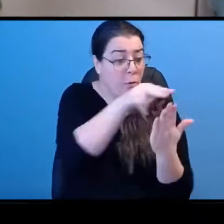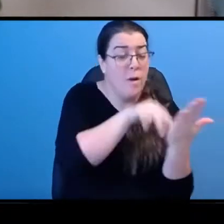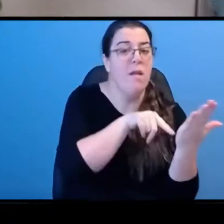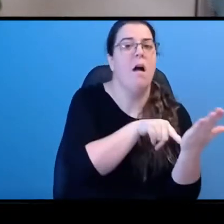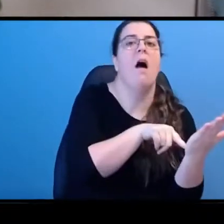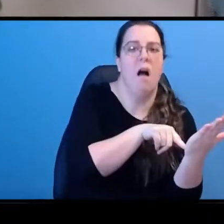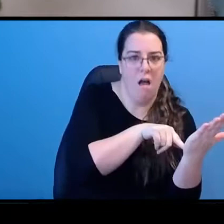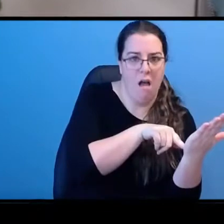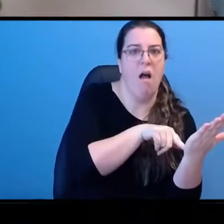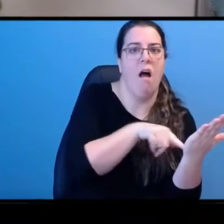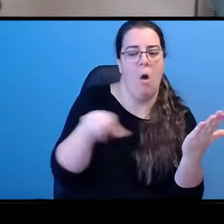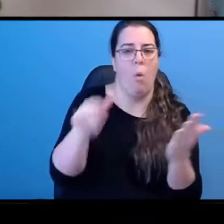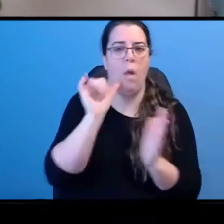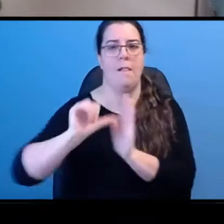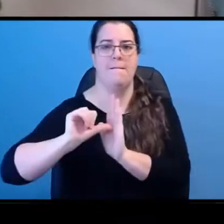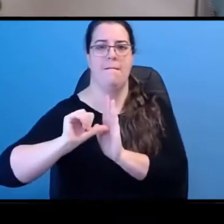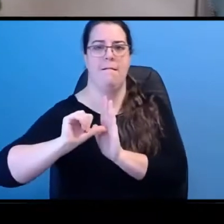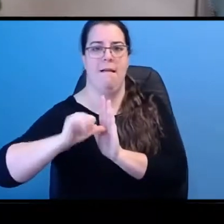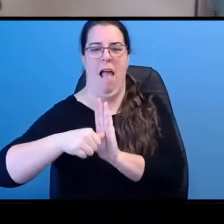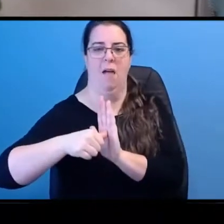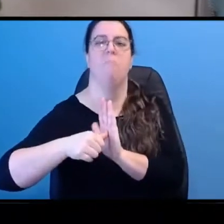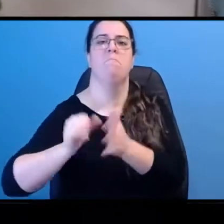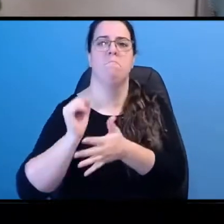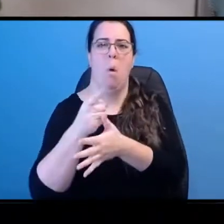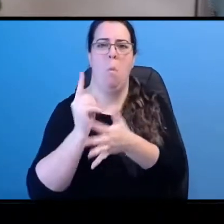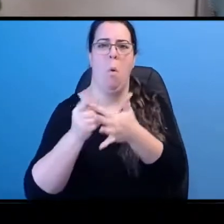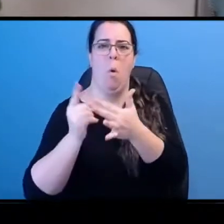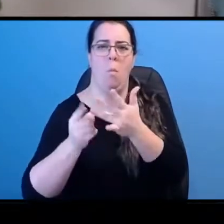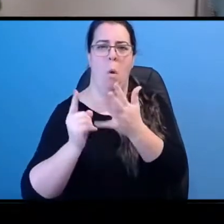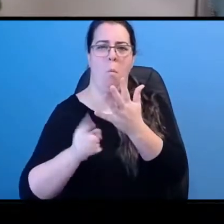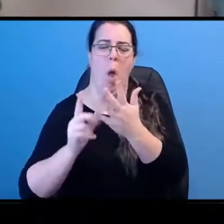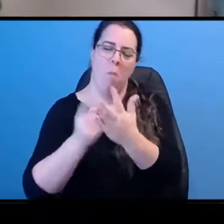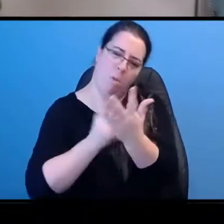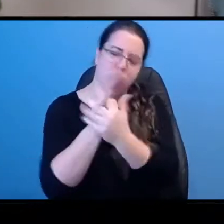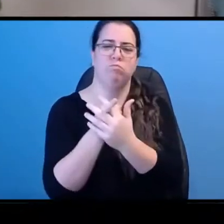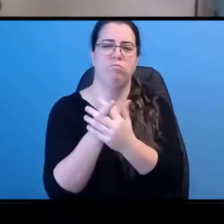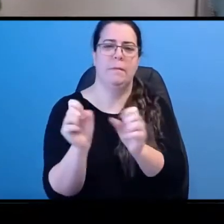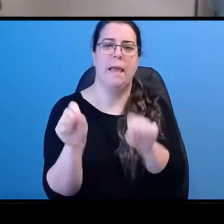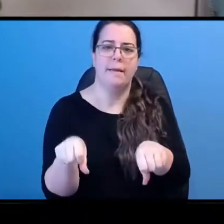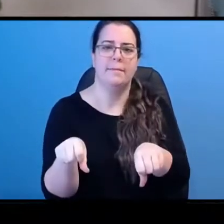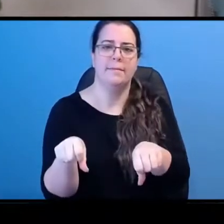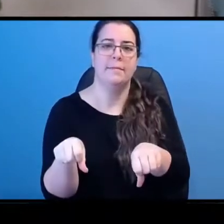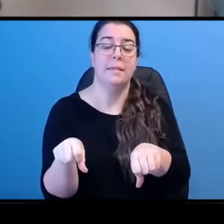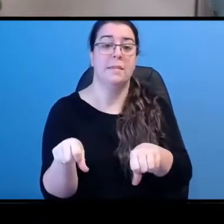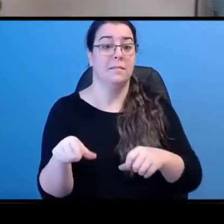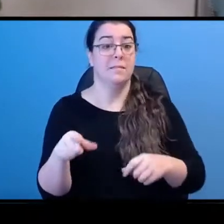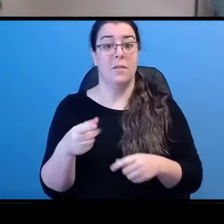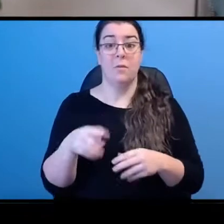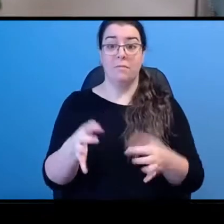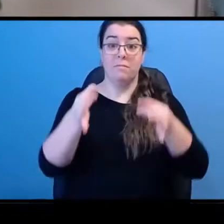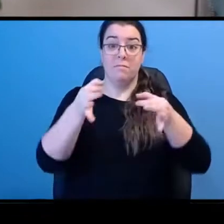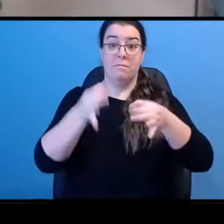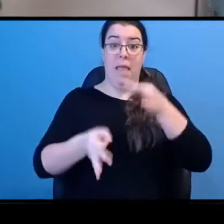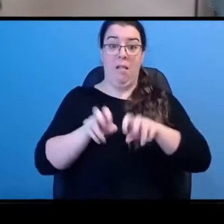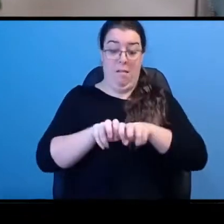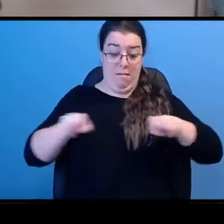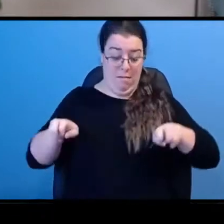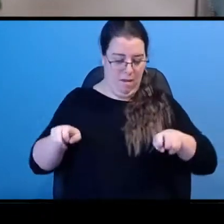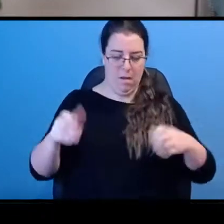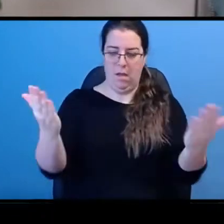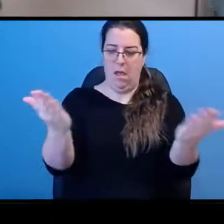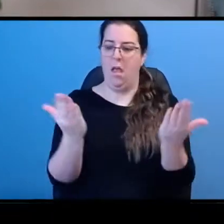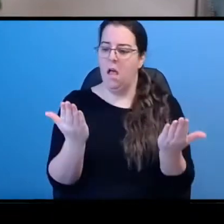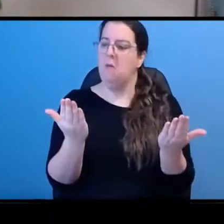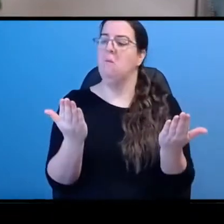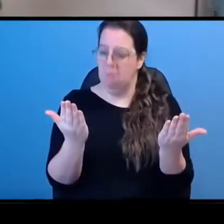points home right up at the front of the grant. You can, use the language that the criteria uses. Make sure that you